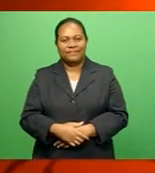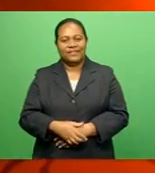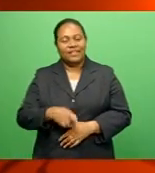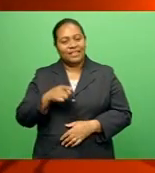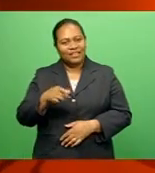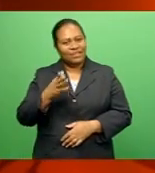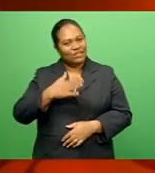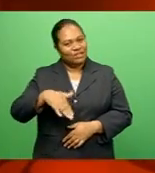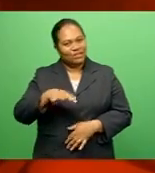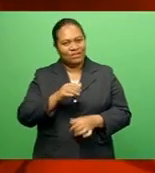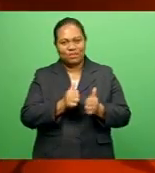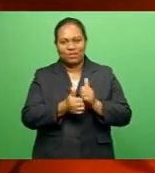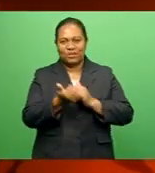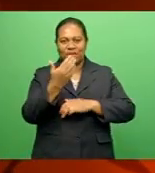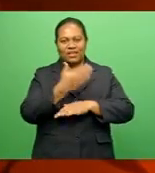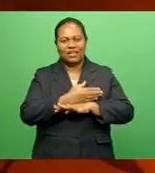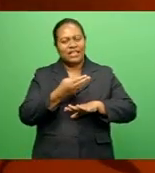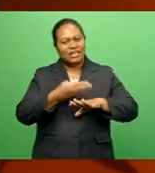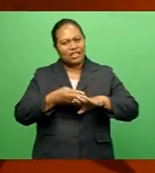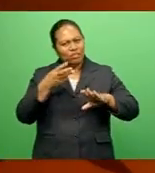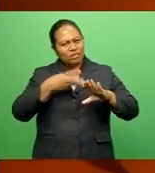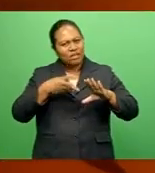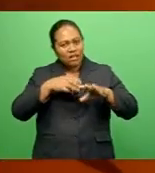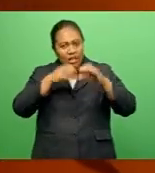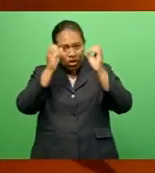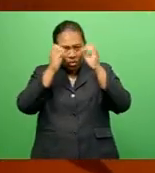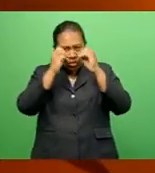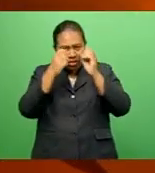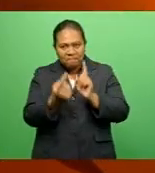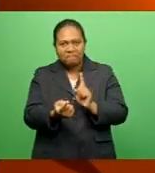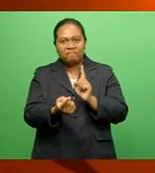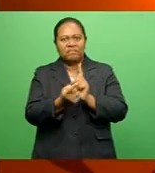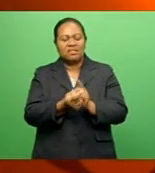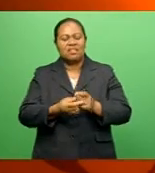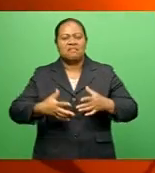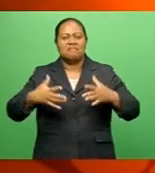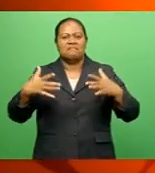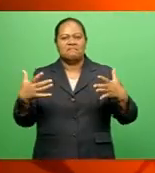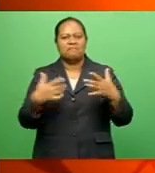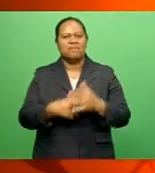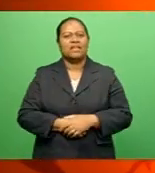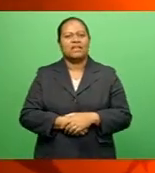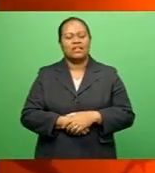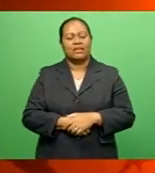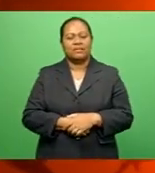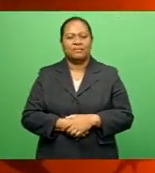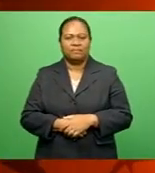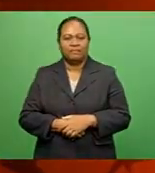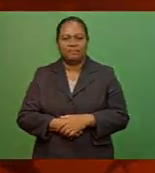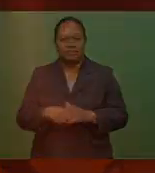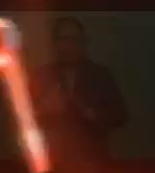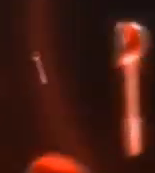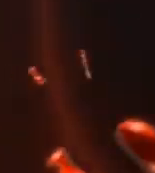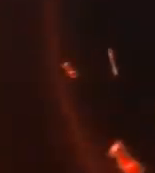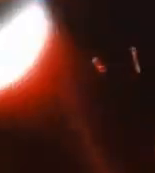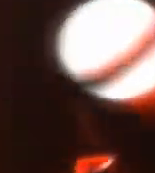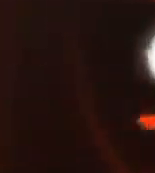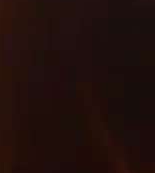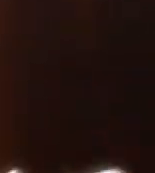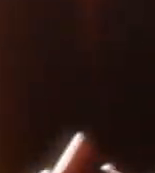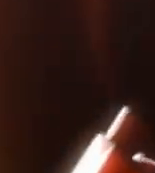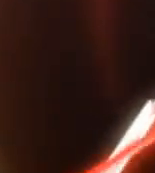That's it from sports tonight. Coming up in new media, Google facing a big lawsuit. This and more after the break.